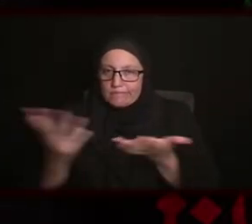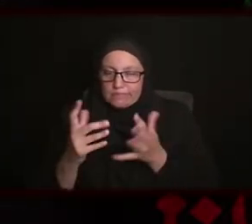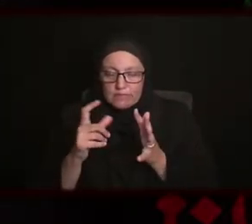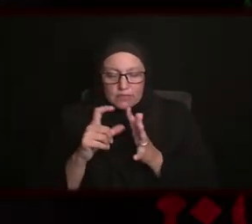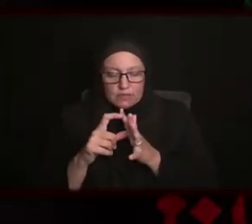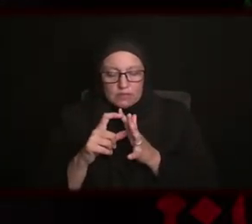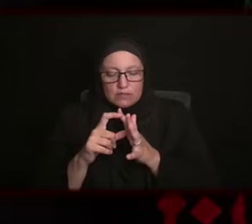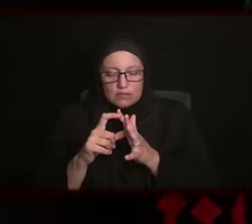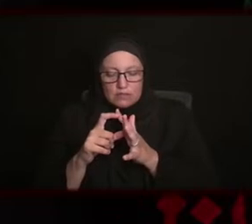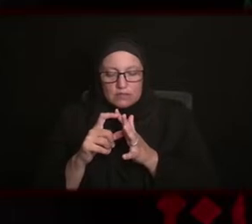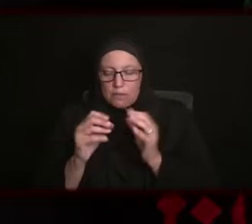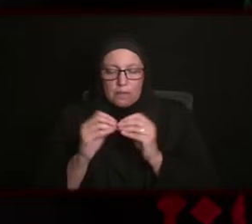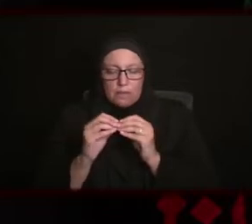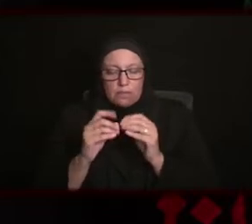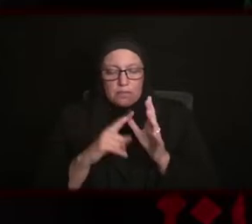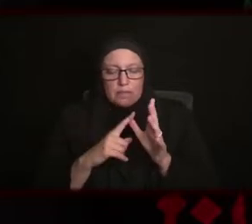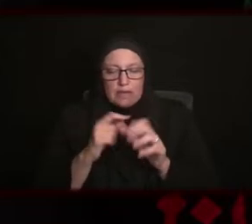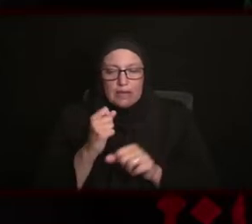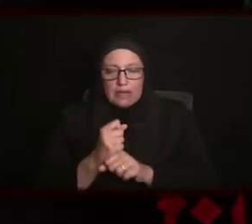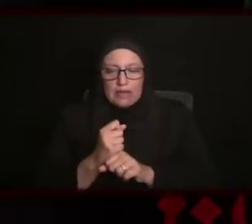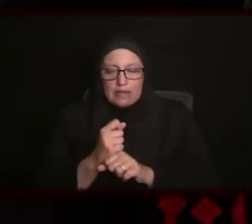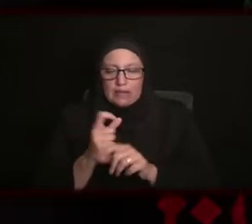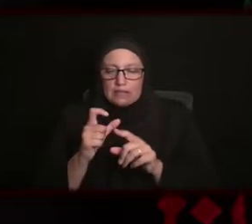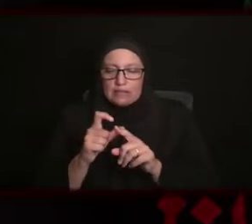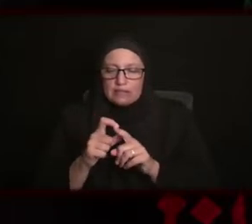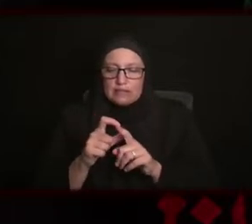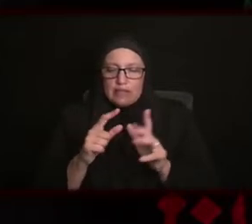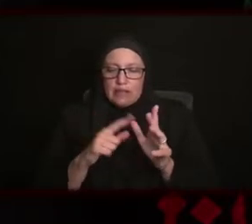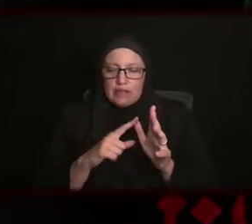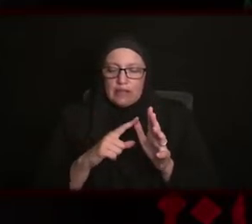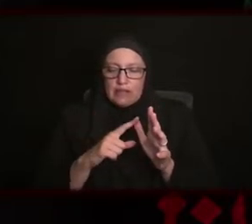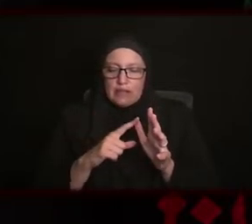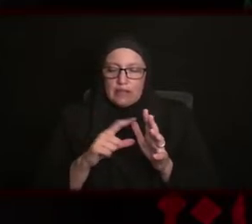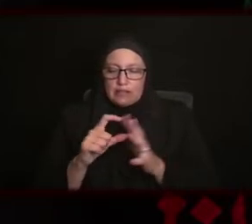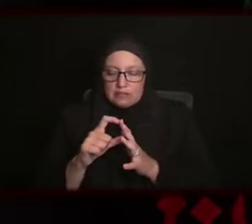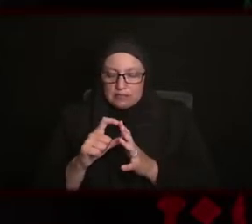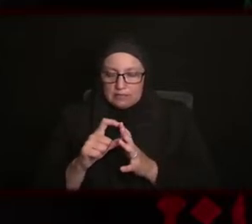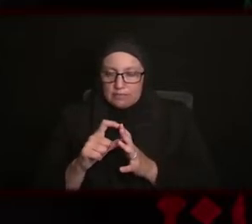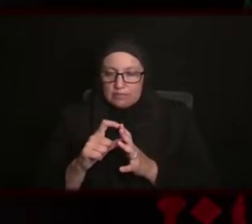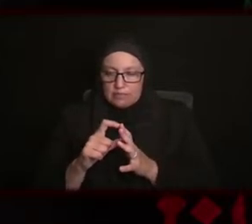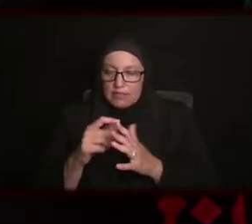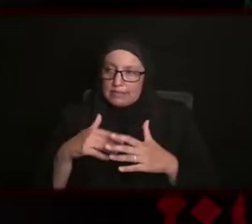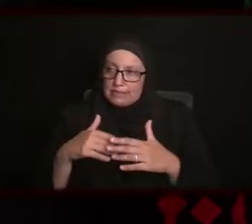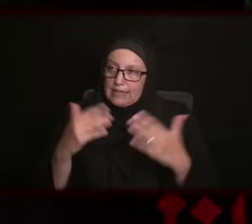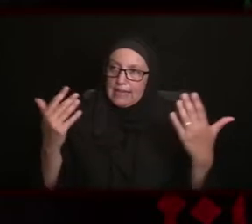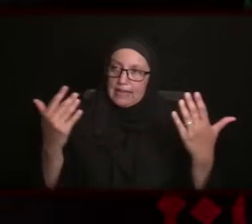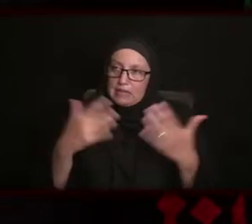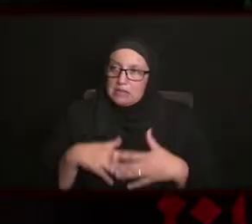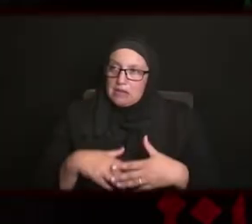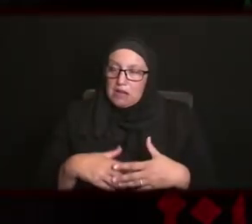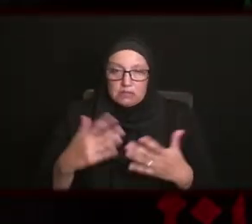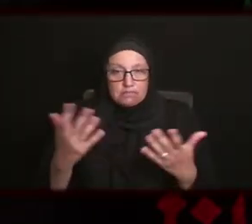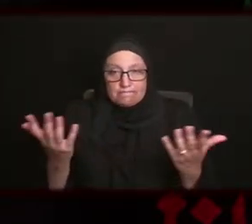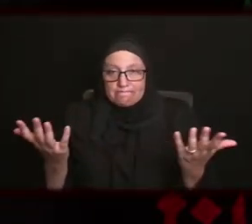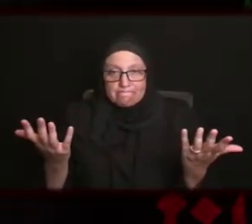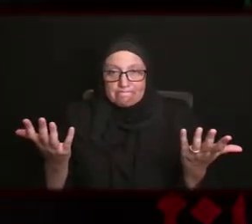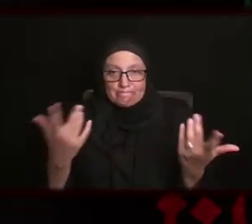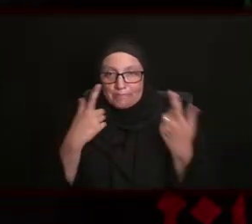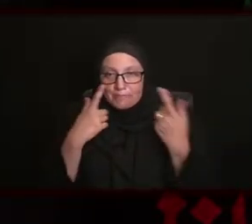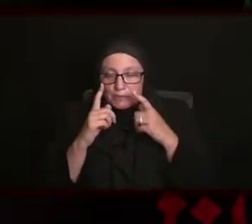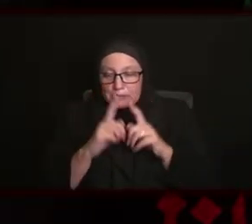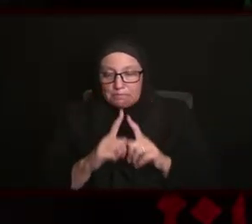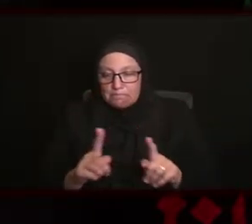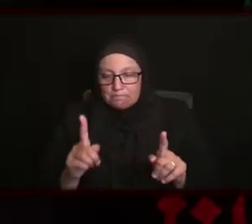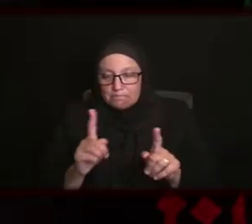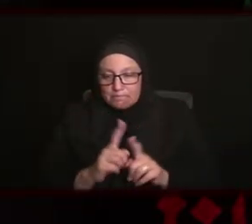not distinguish between day and night. It is said the guard